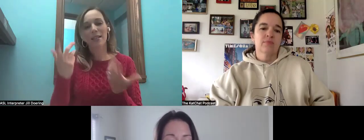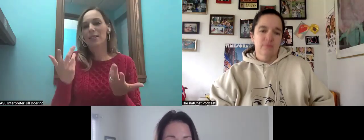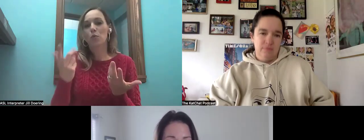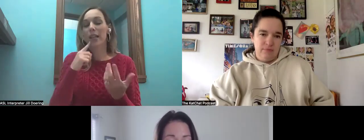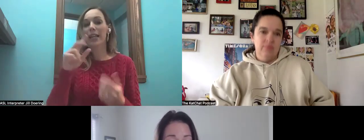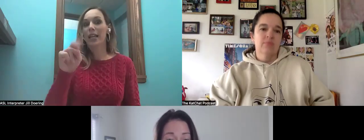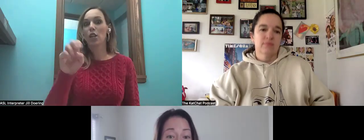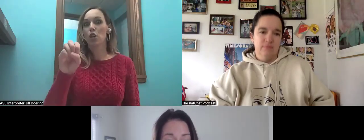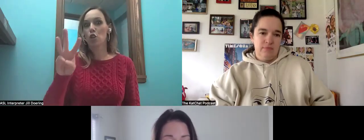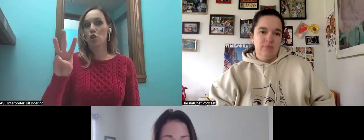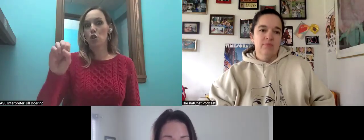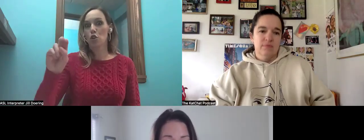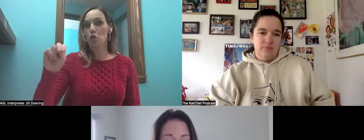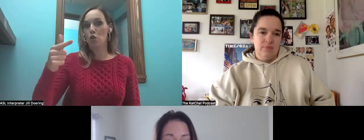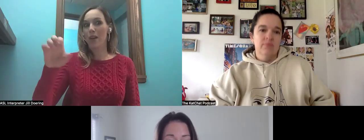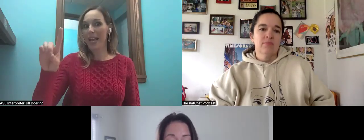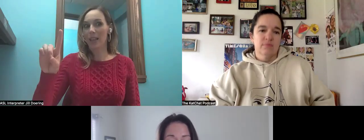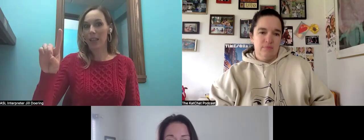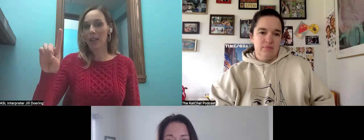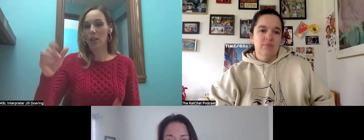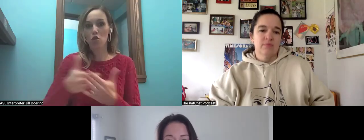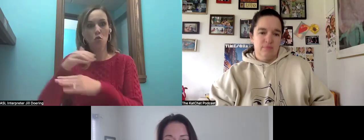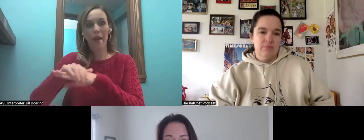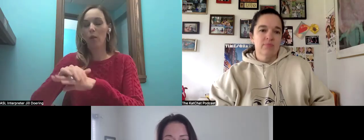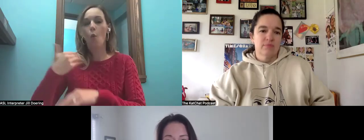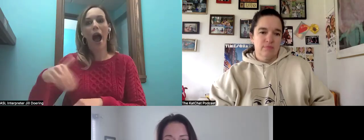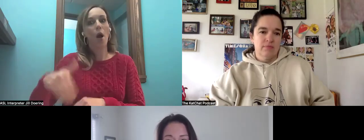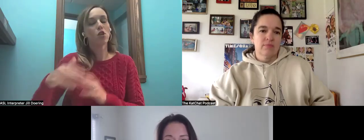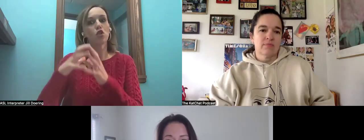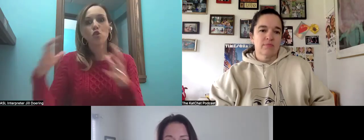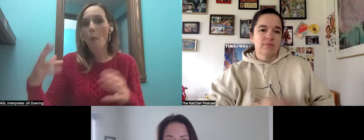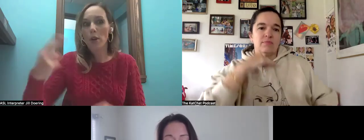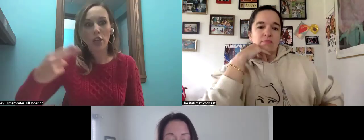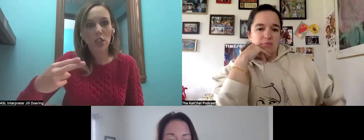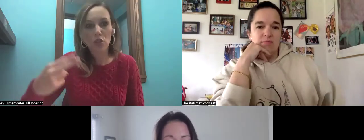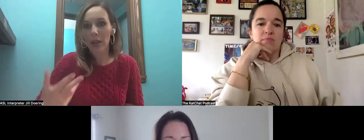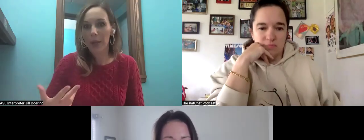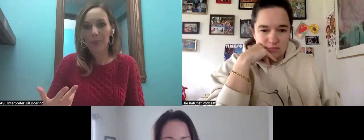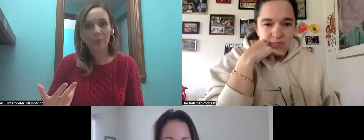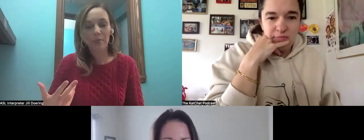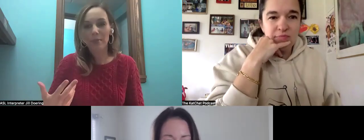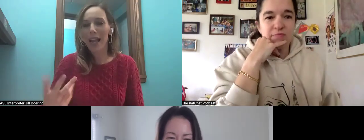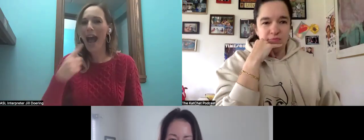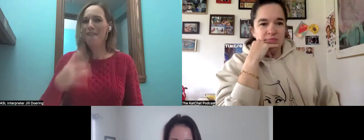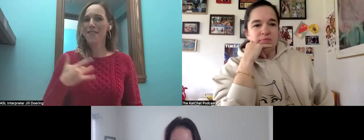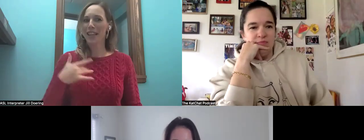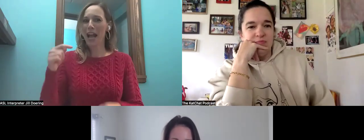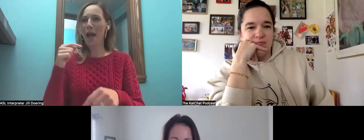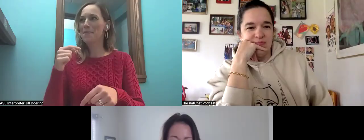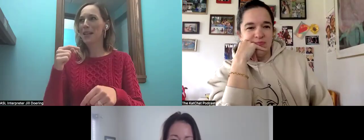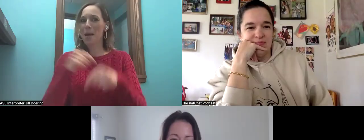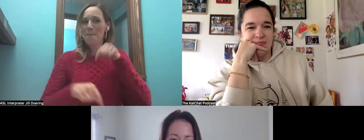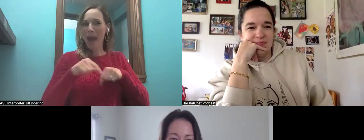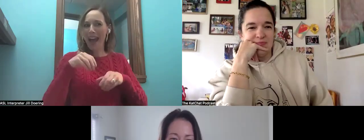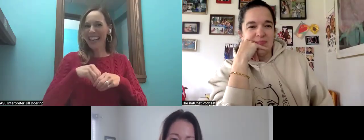England has so much history, and so it's almost like I'm back in history class again when I do the